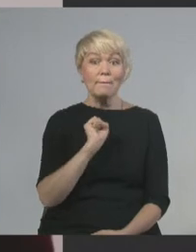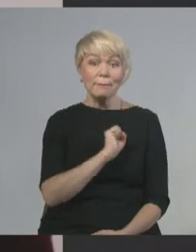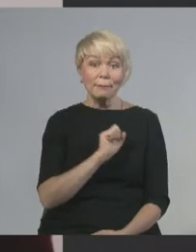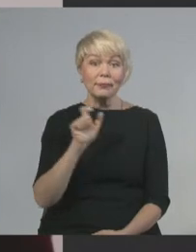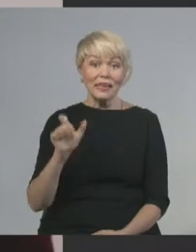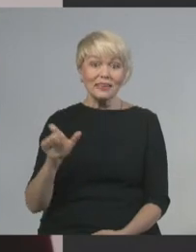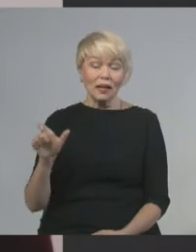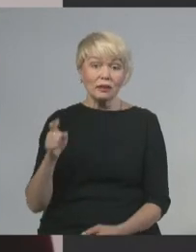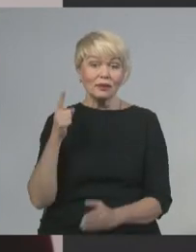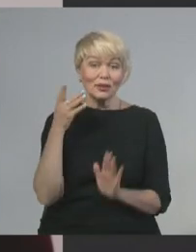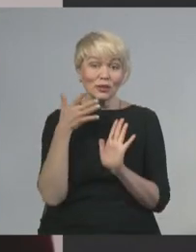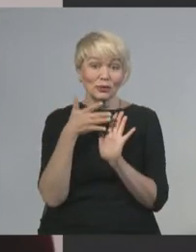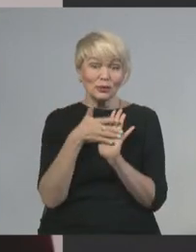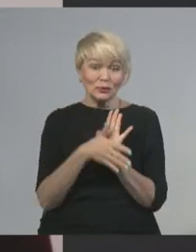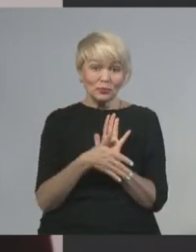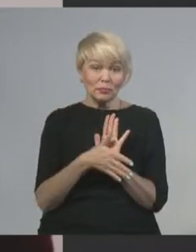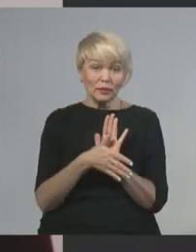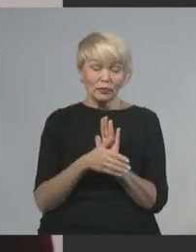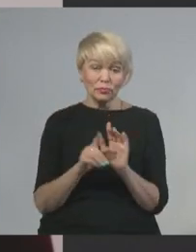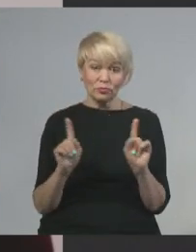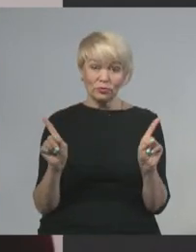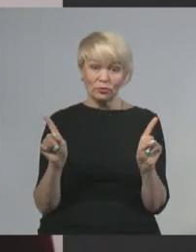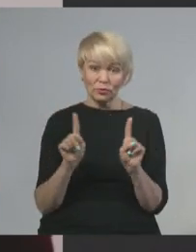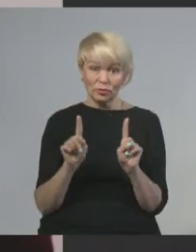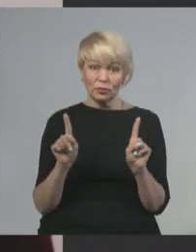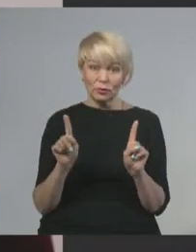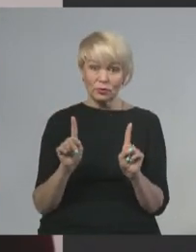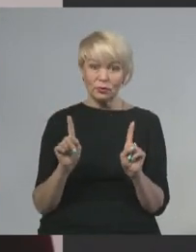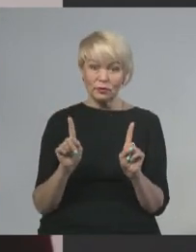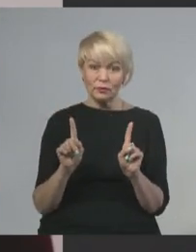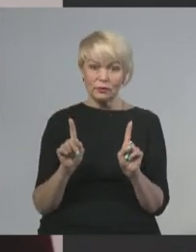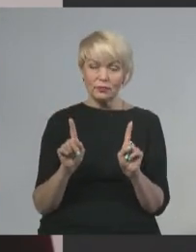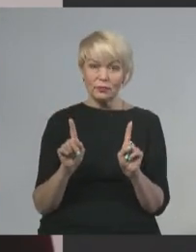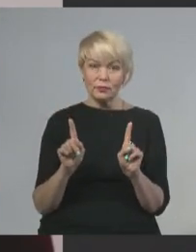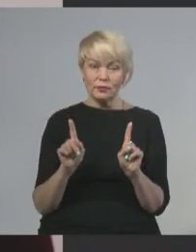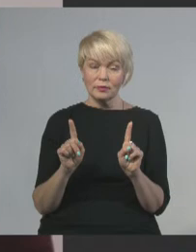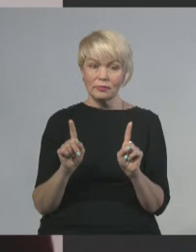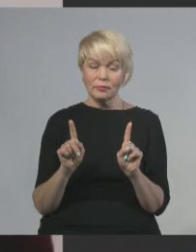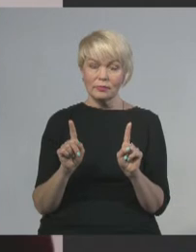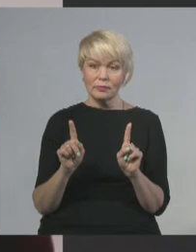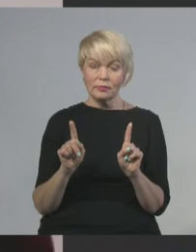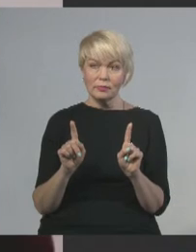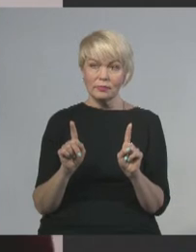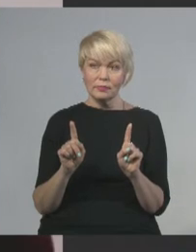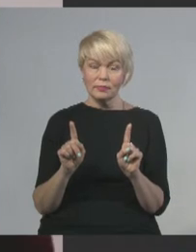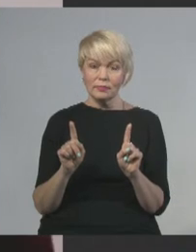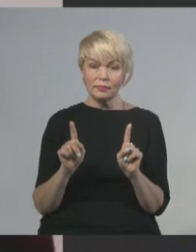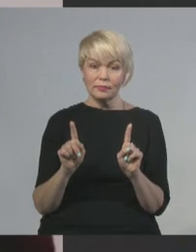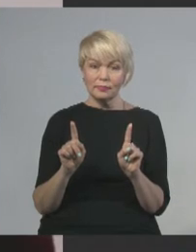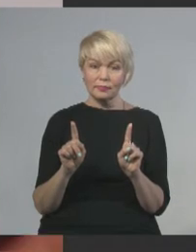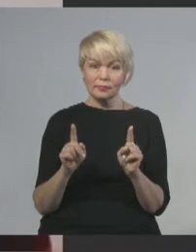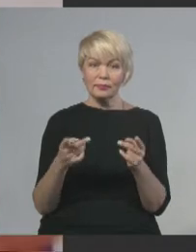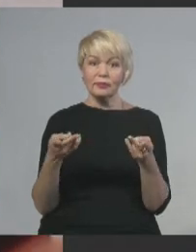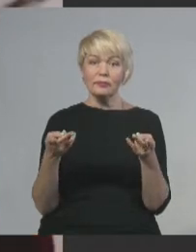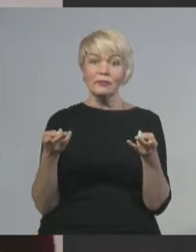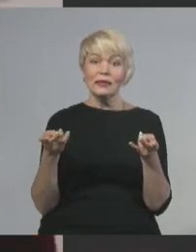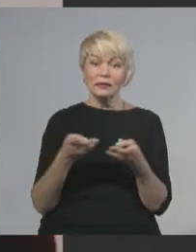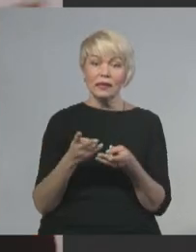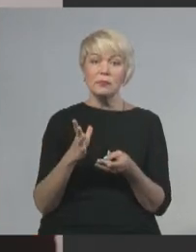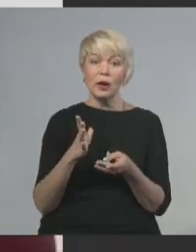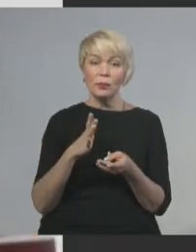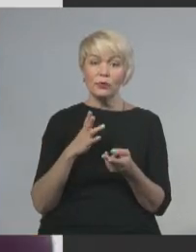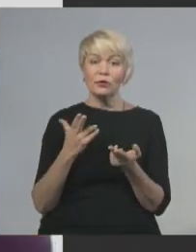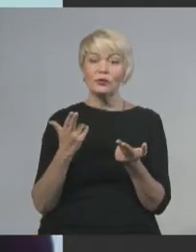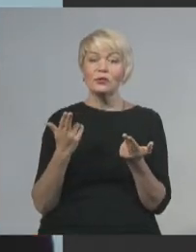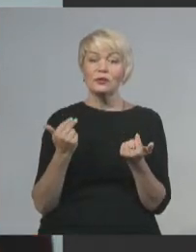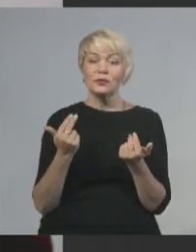uh not uh really credible and that we have to distance with uh he was saying because the phenomenon really specific